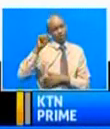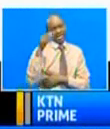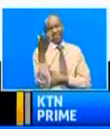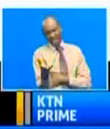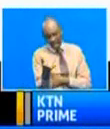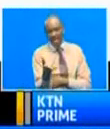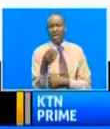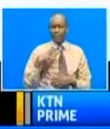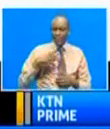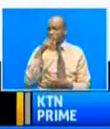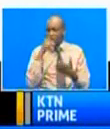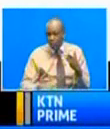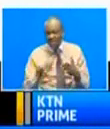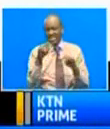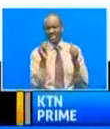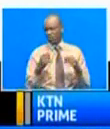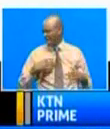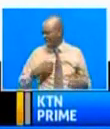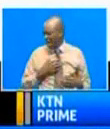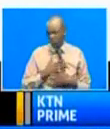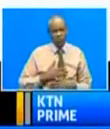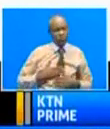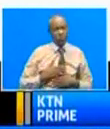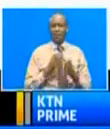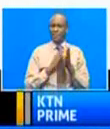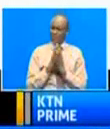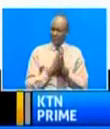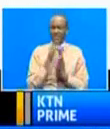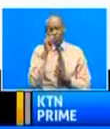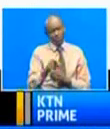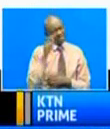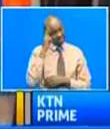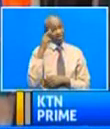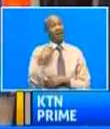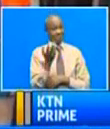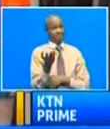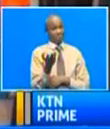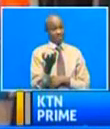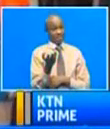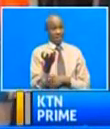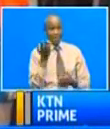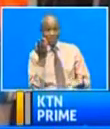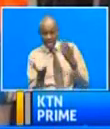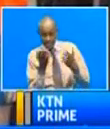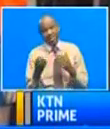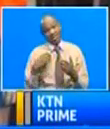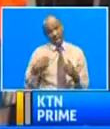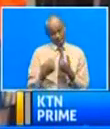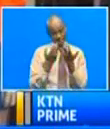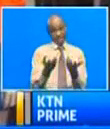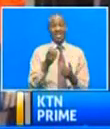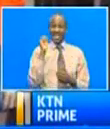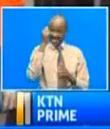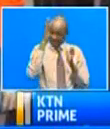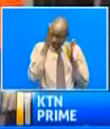Kenyans on Twitter reacted to the news with a lot of passion, and perhaps for a reason. It would have been a heartbreaking ending for a